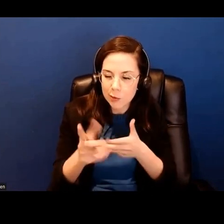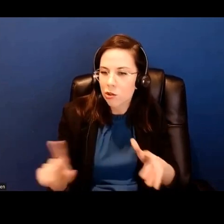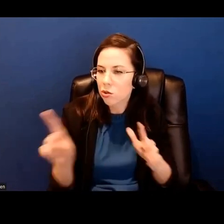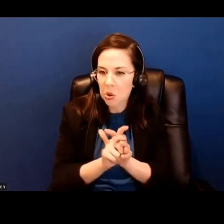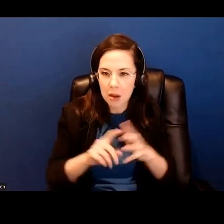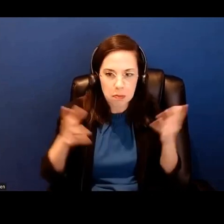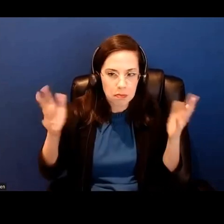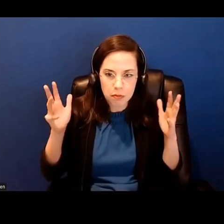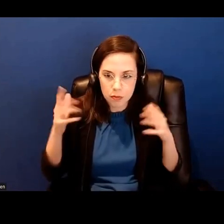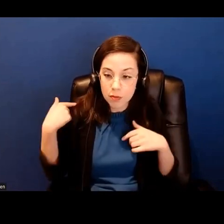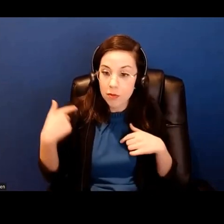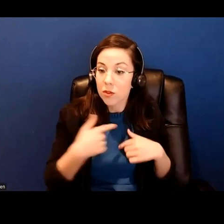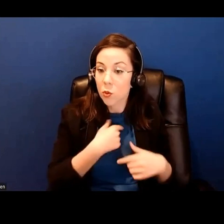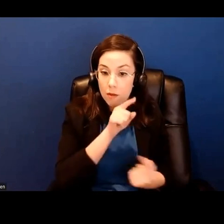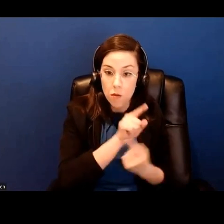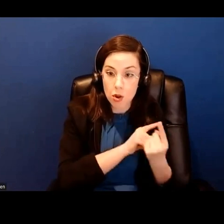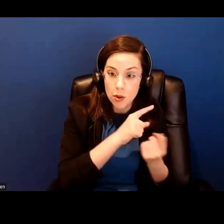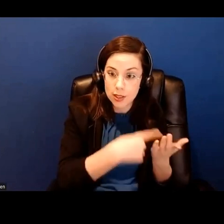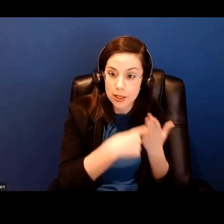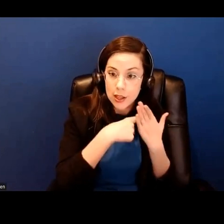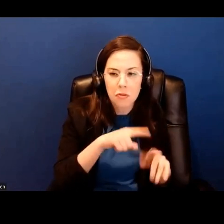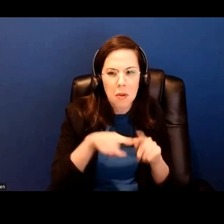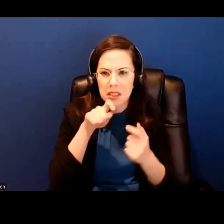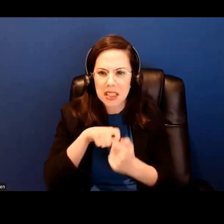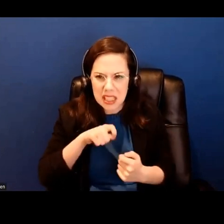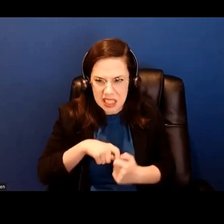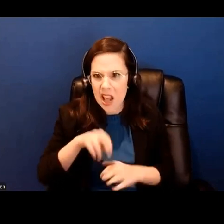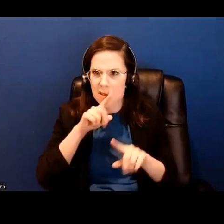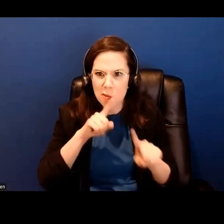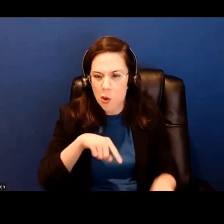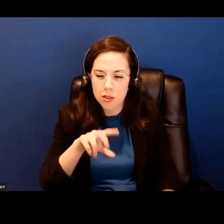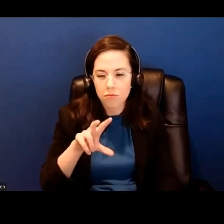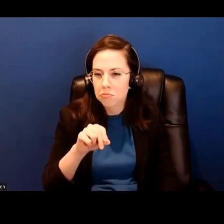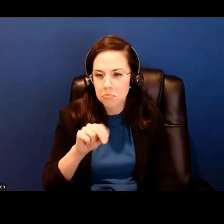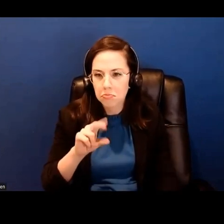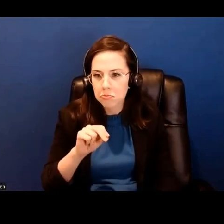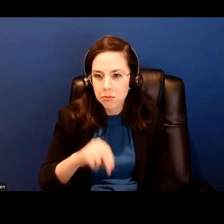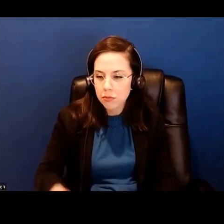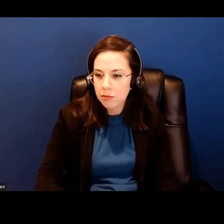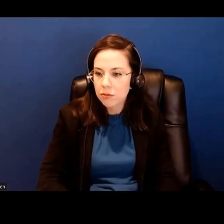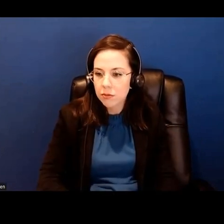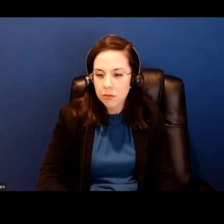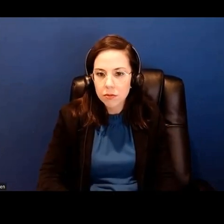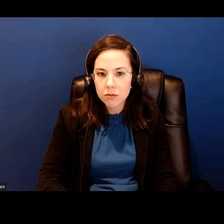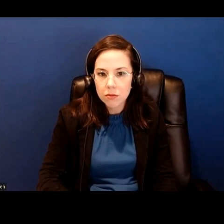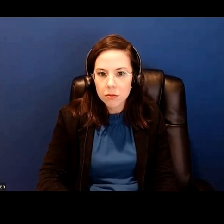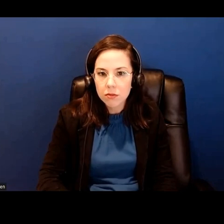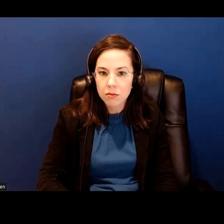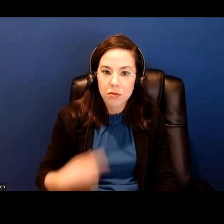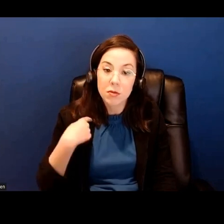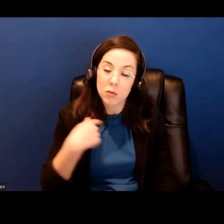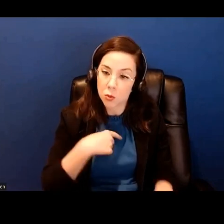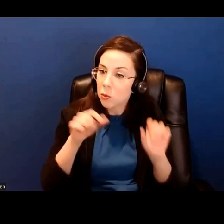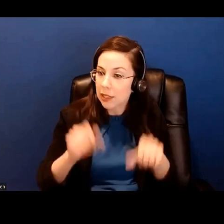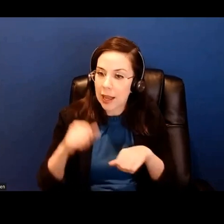So we have individual conversations, but we don't put a lot of detail in the reports that we're sharing. But we can do that on an individual basis.